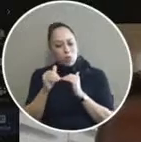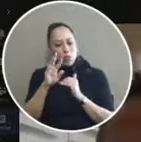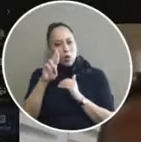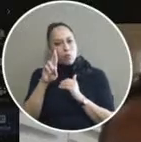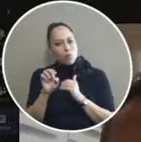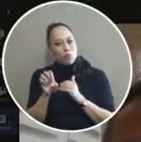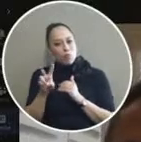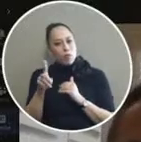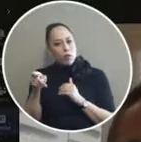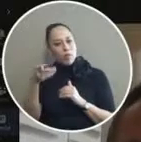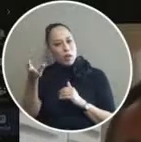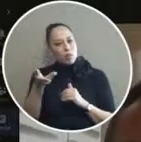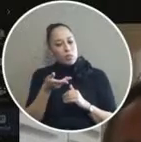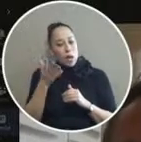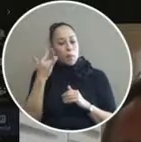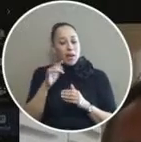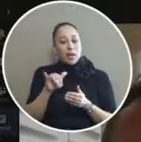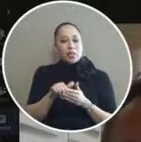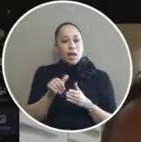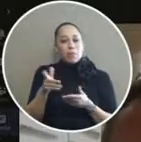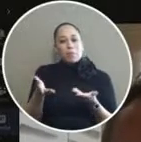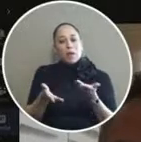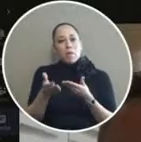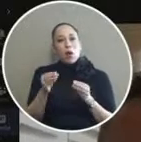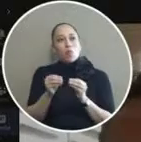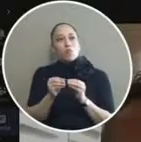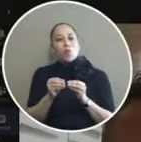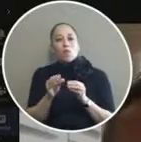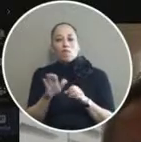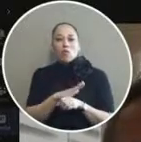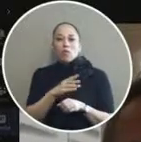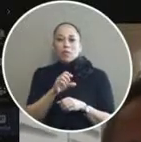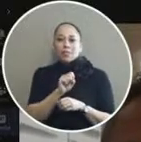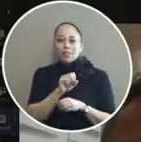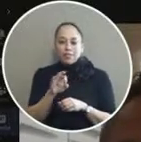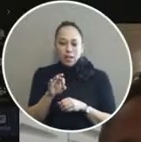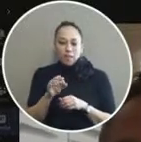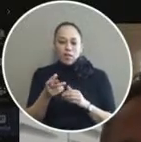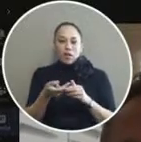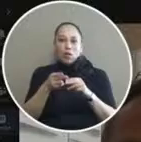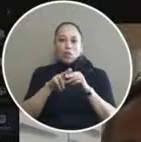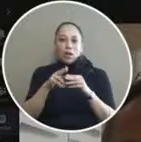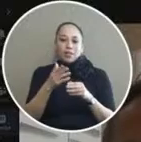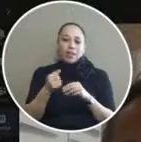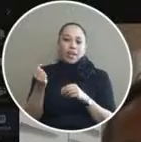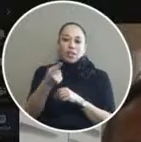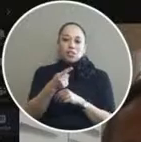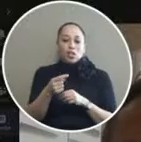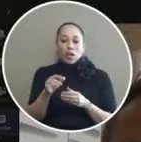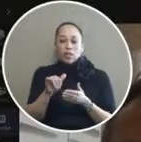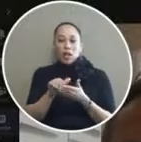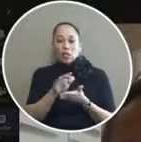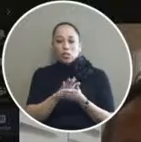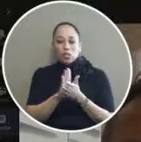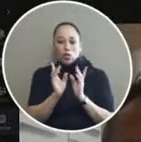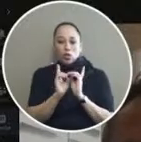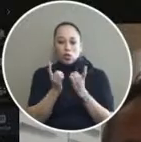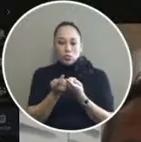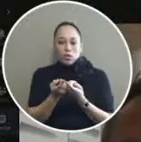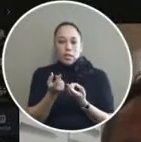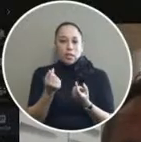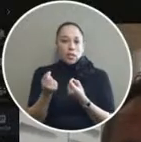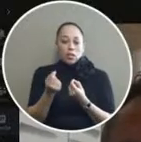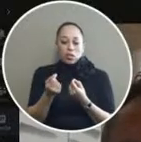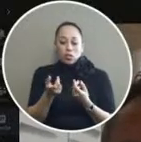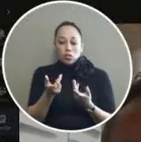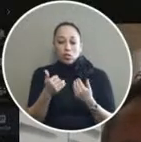that they receive. So because they may be more fully staffed, they just gave a raise for this next year, the school district did. And so